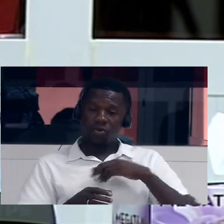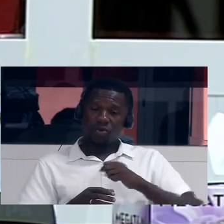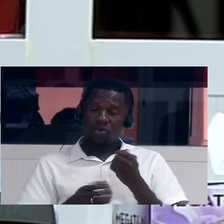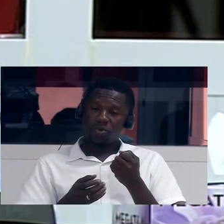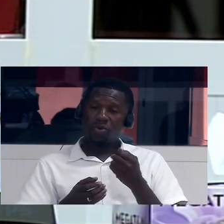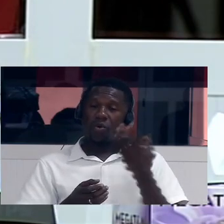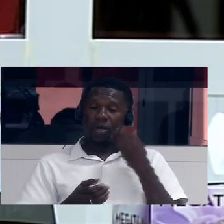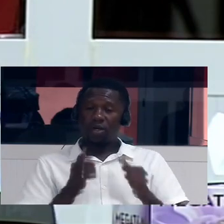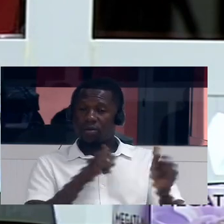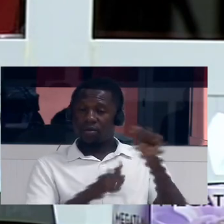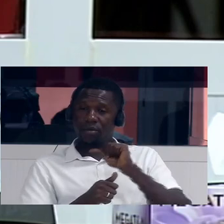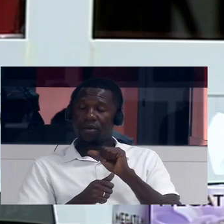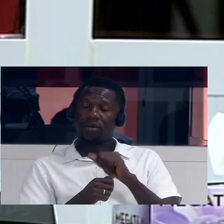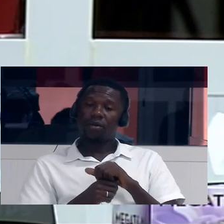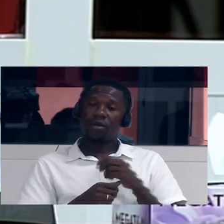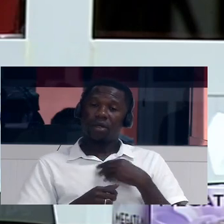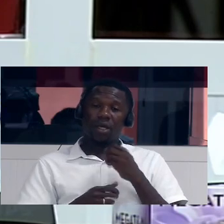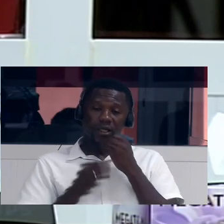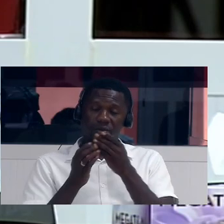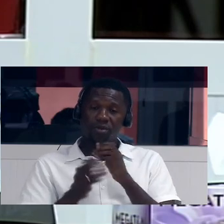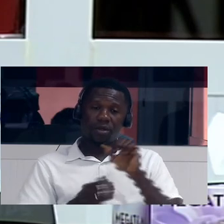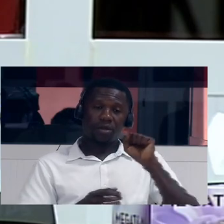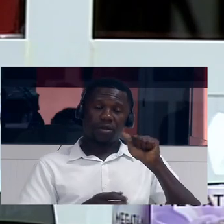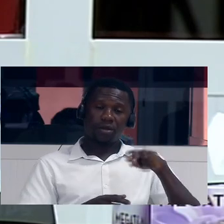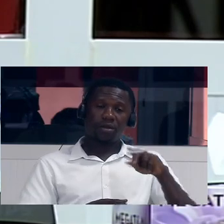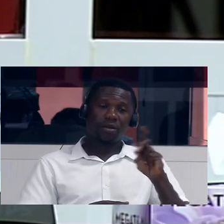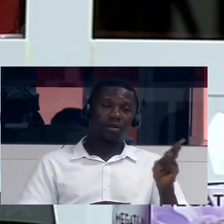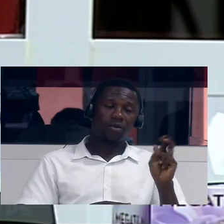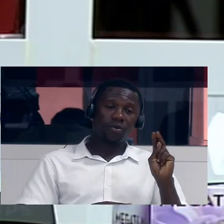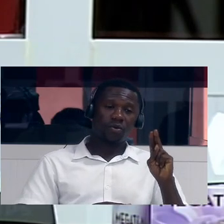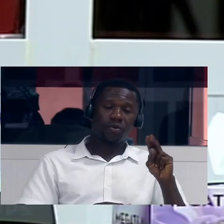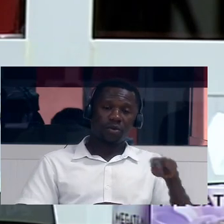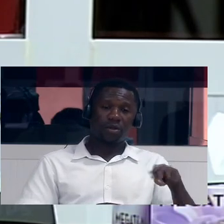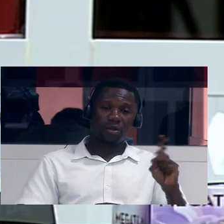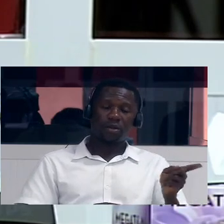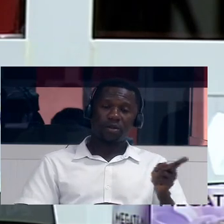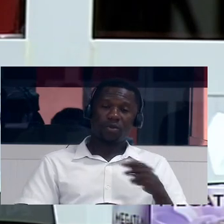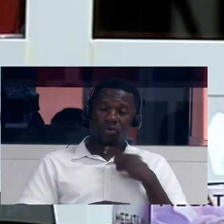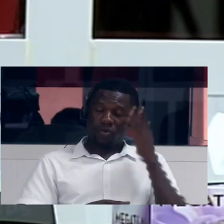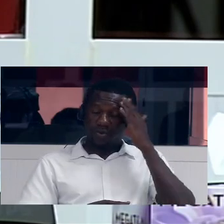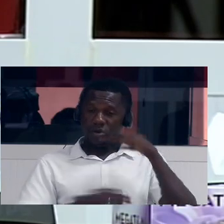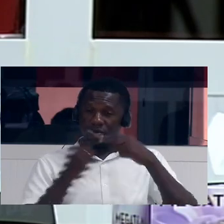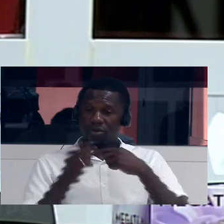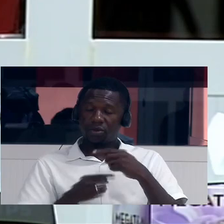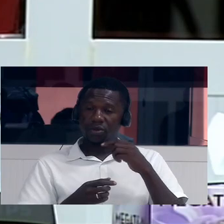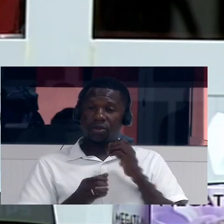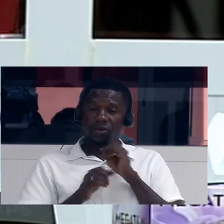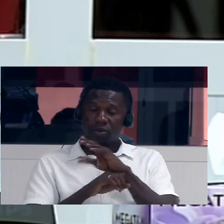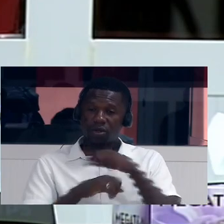I came back, I said to him, Sankung, I'm just from HE. Do you know about instructions to sack 14